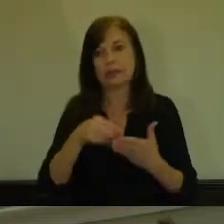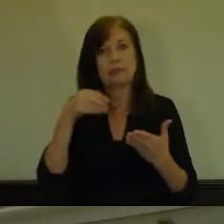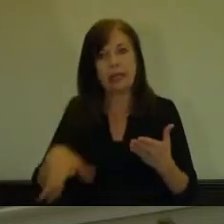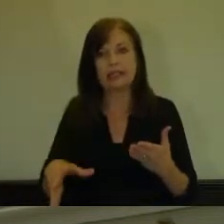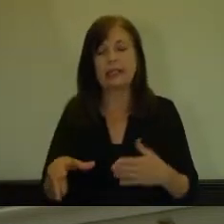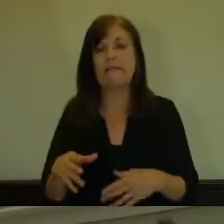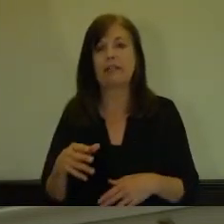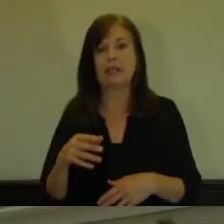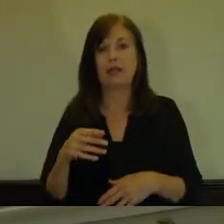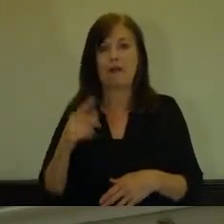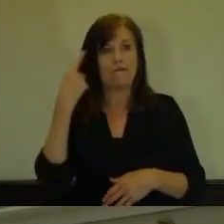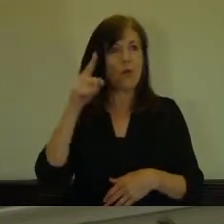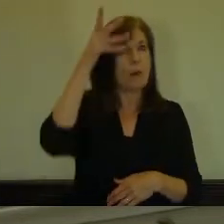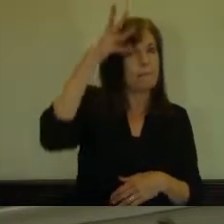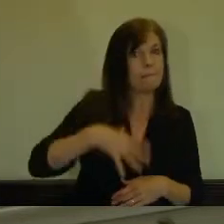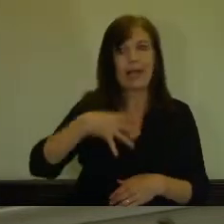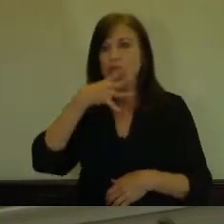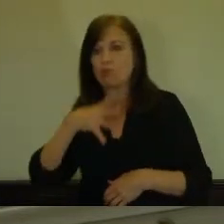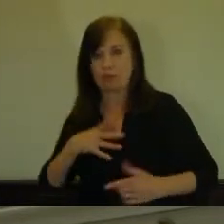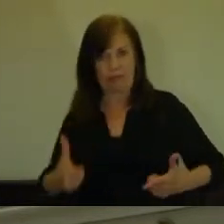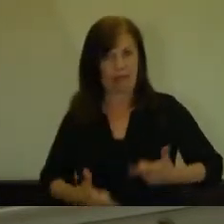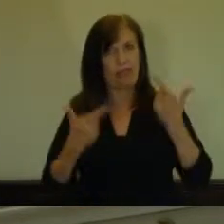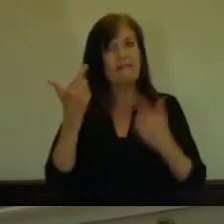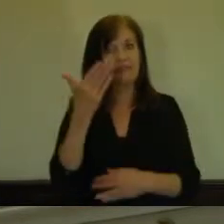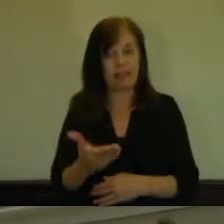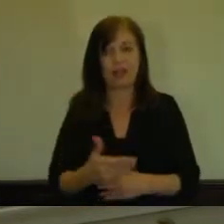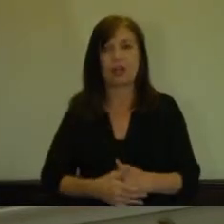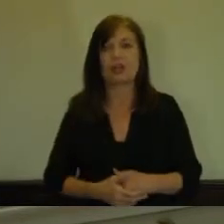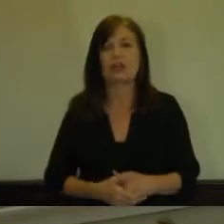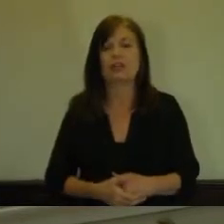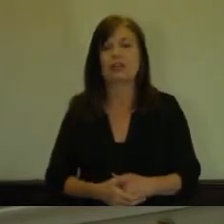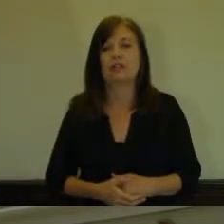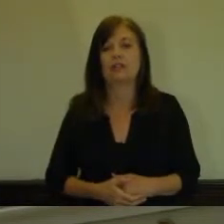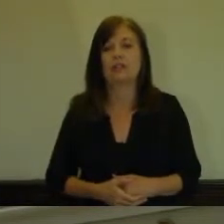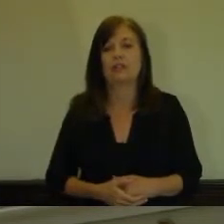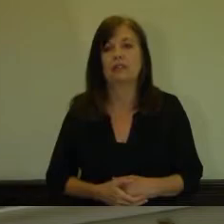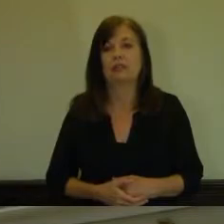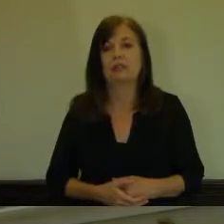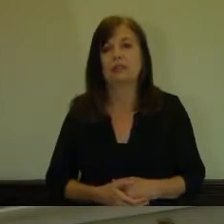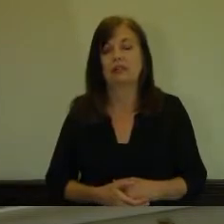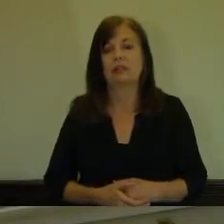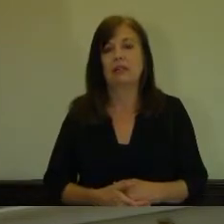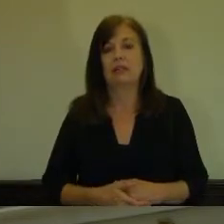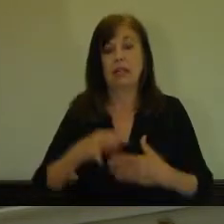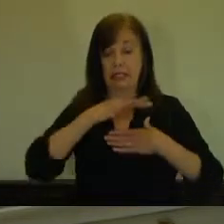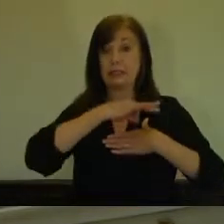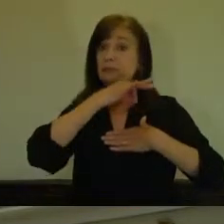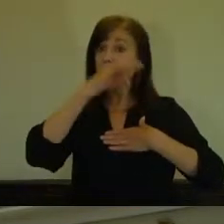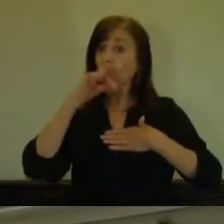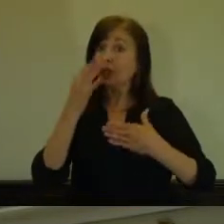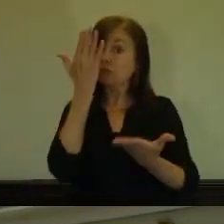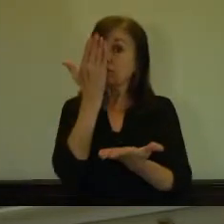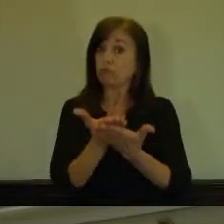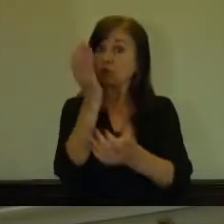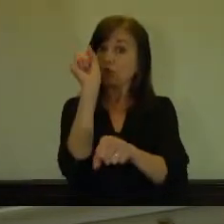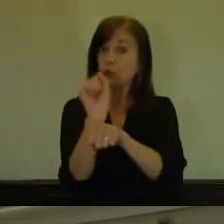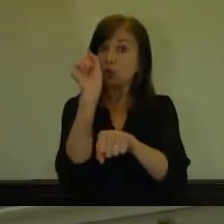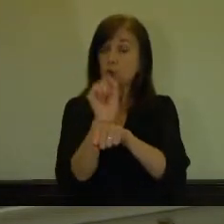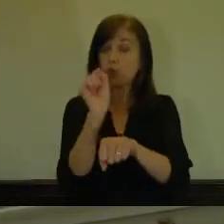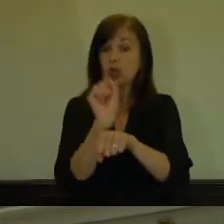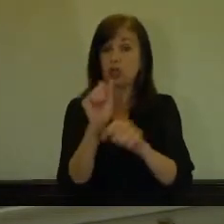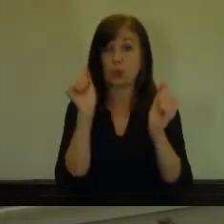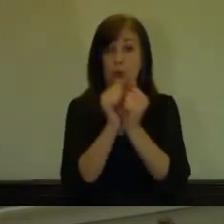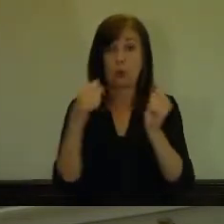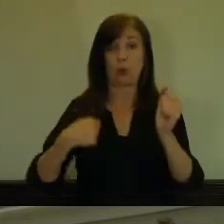apartments for men and women there, and community. The Spirit was at work and has been breathing on